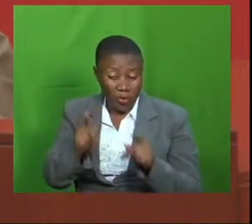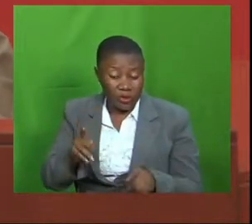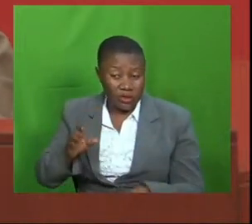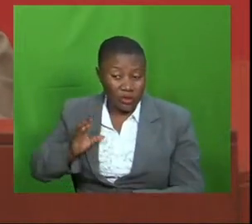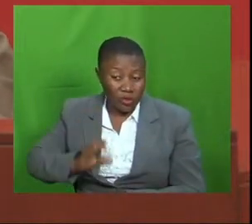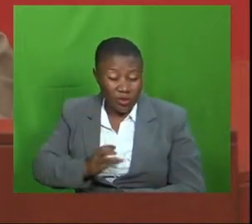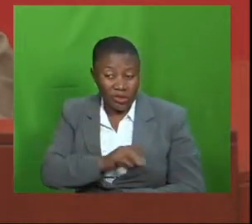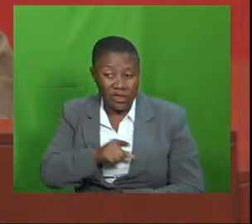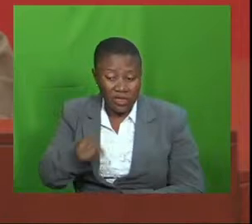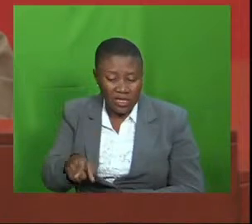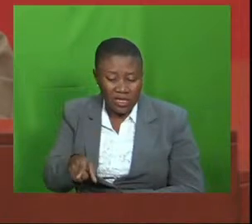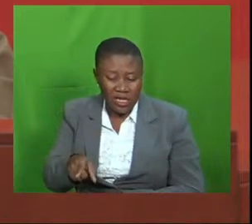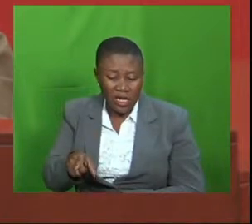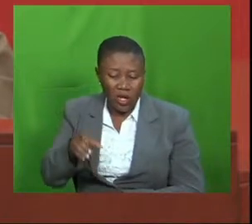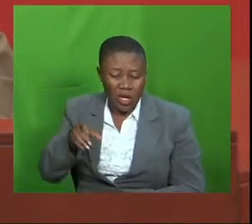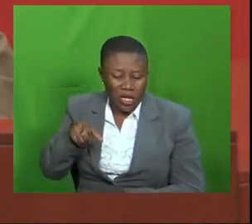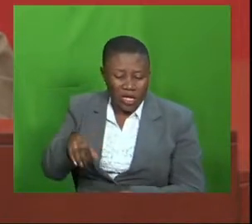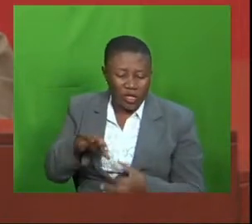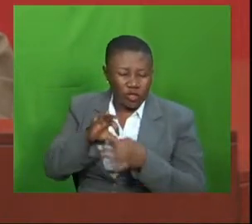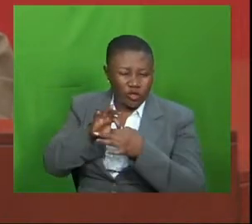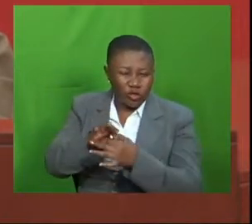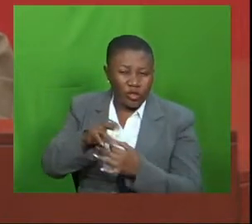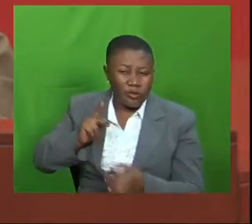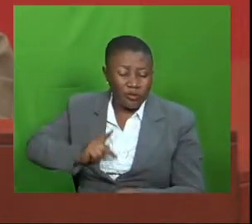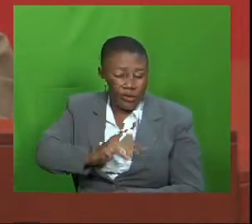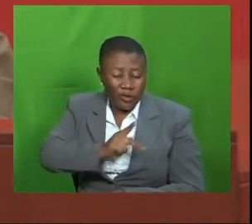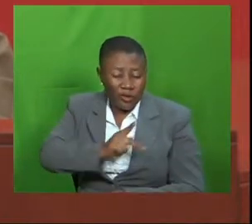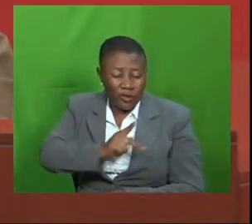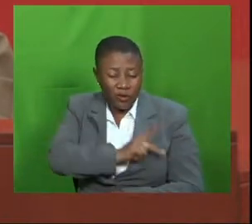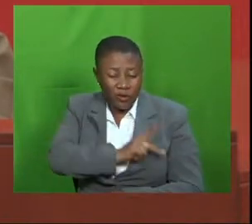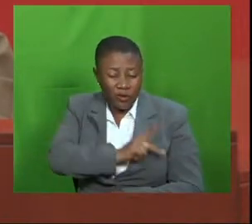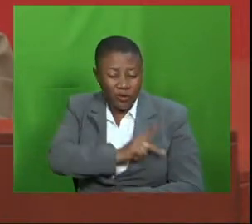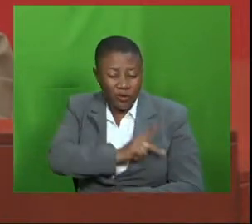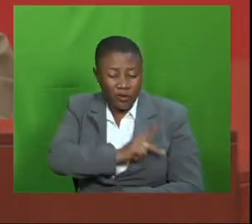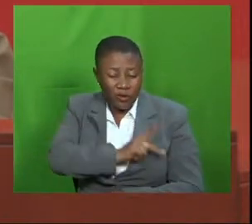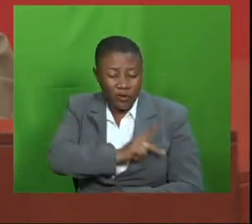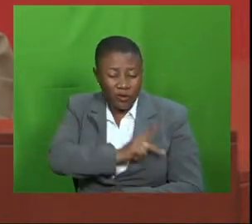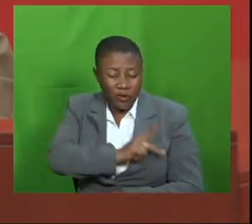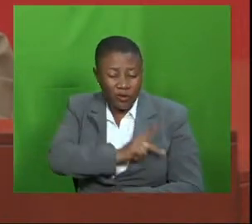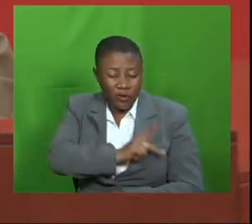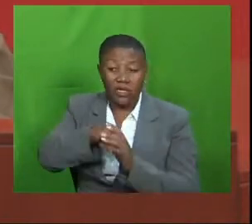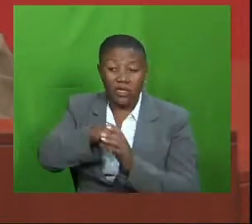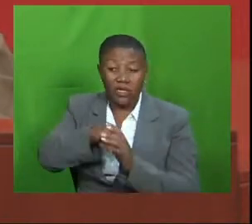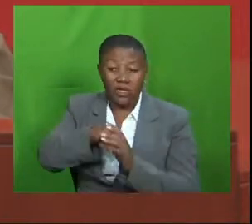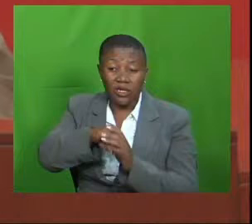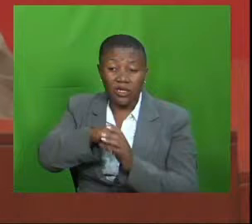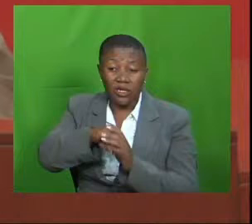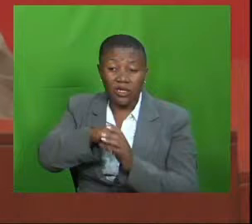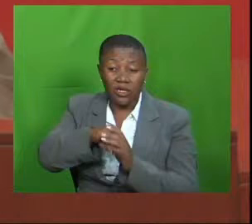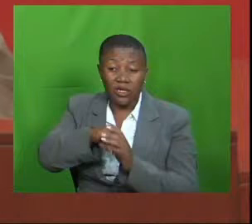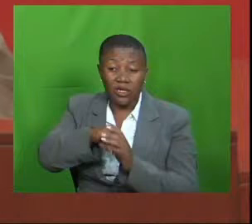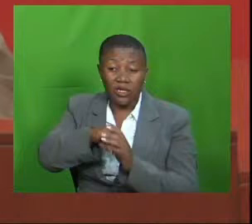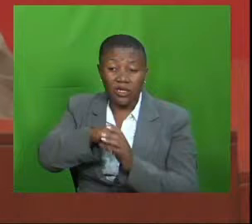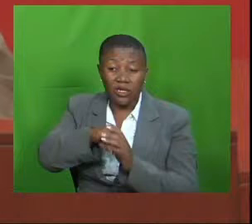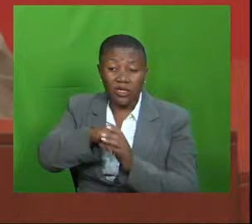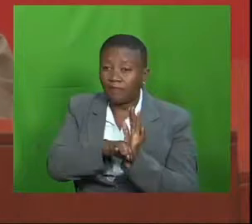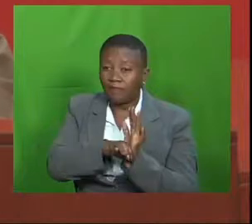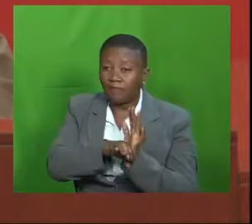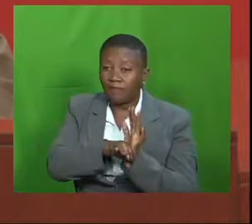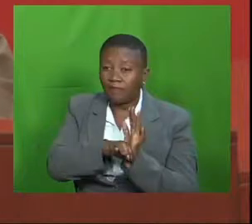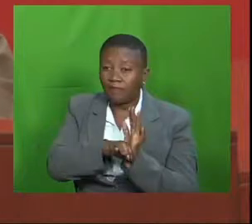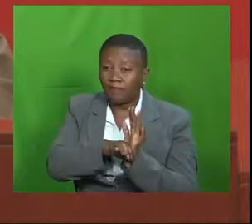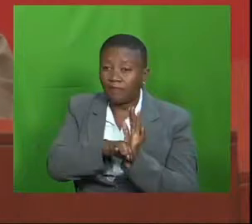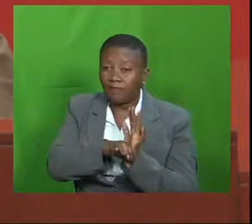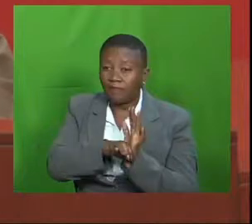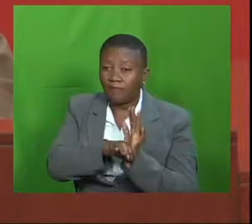Parliament constituted pursuant to Article 103 of the Constitution. As a committee of Parliament, the way in which the